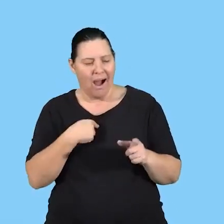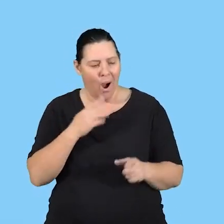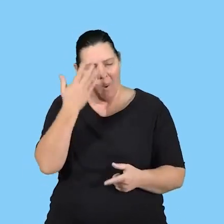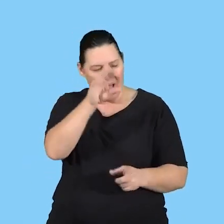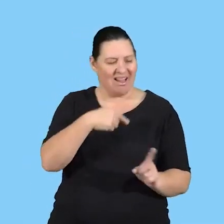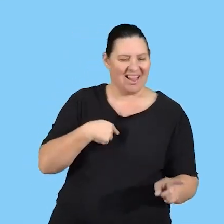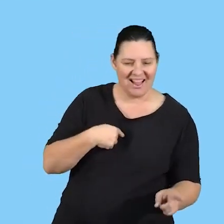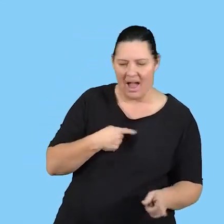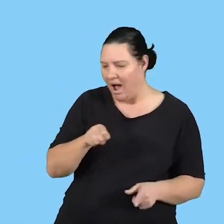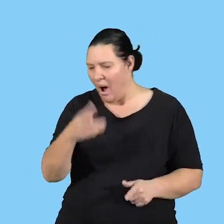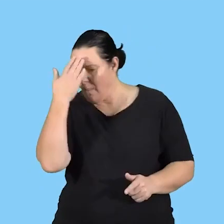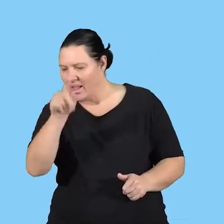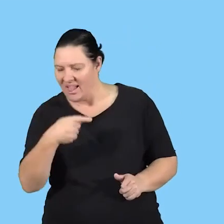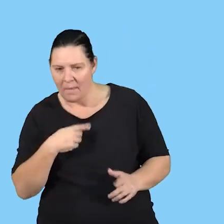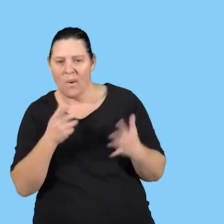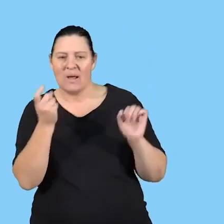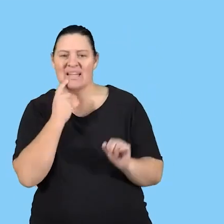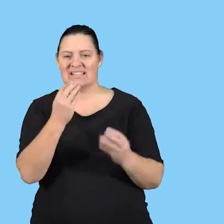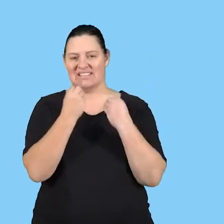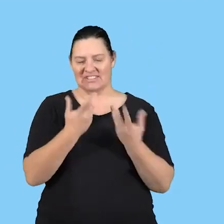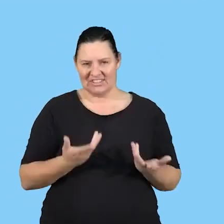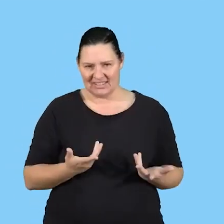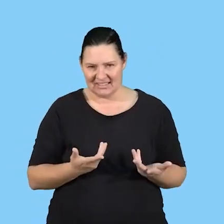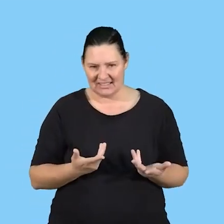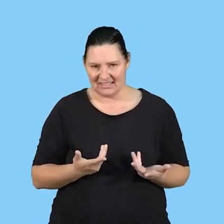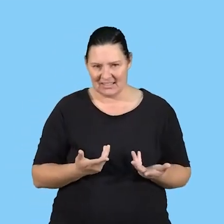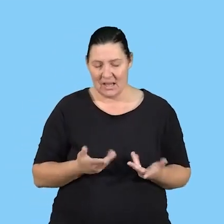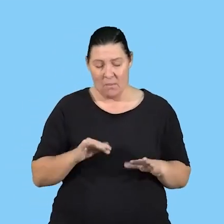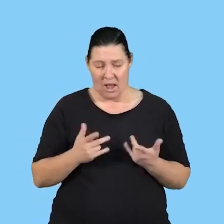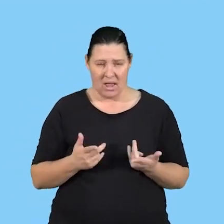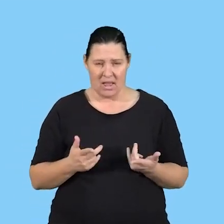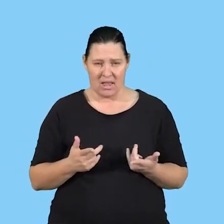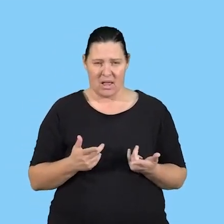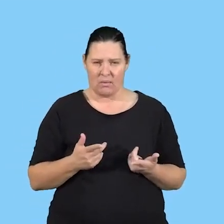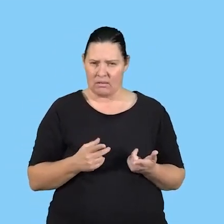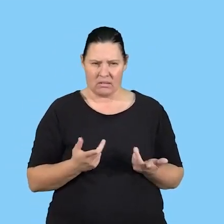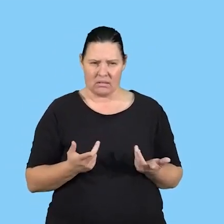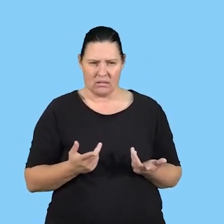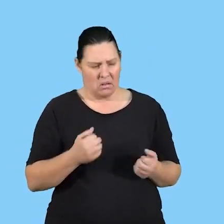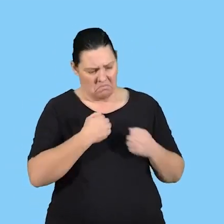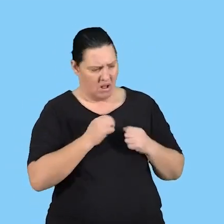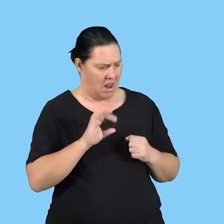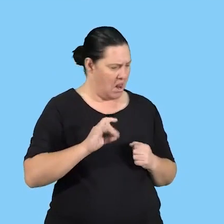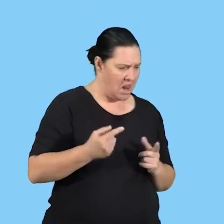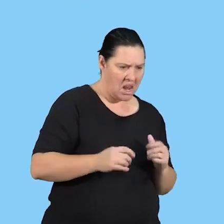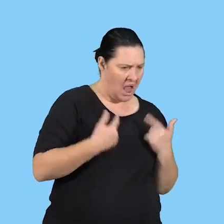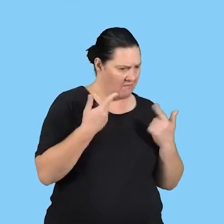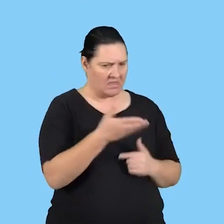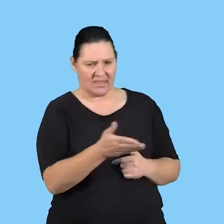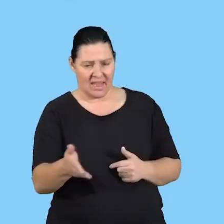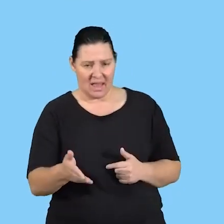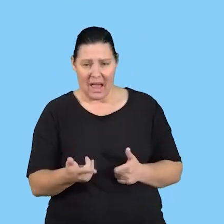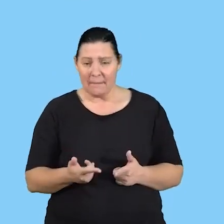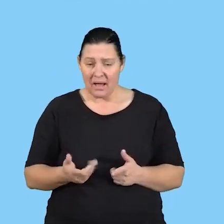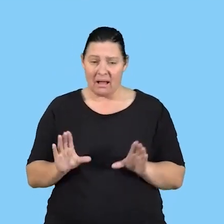things that we teach about, because they come across these things in their everyday life. But when we